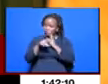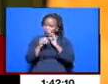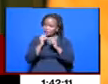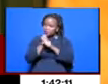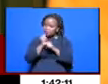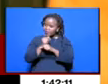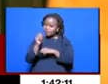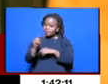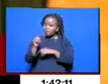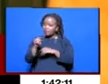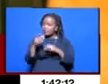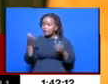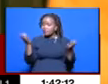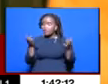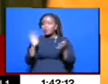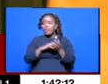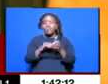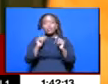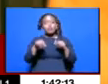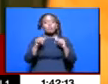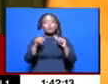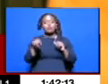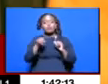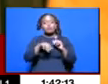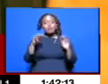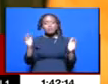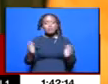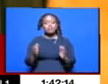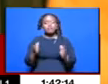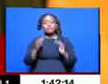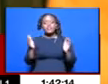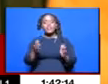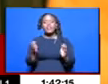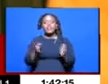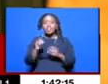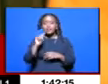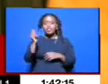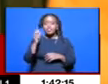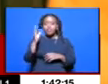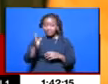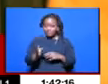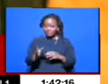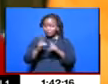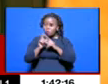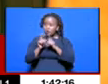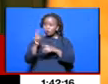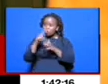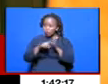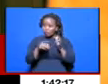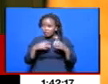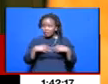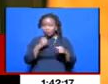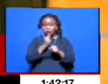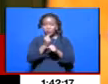also encouraging Kenyans, as indeed they have done to us in this basic